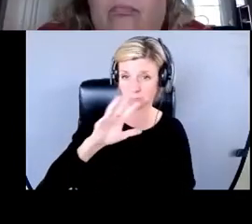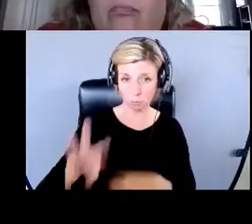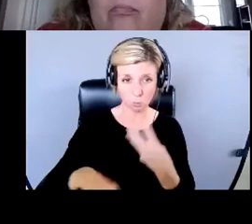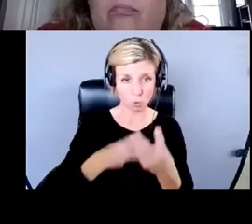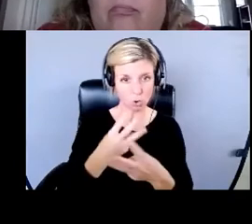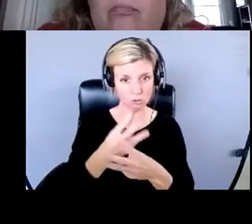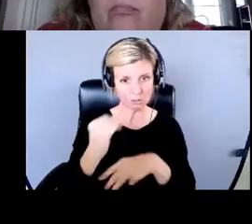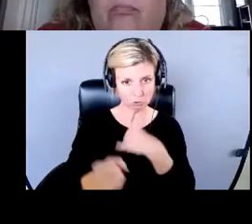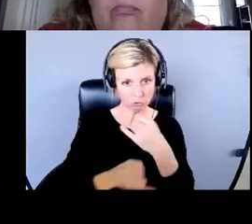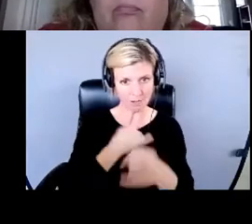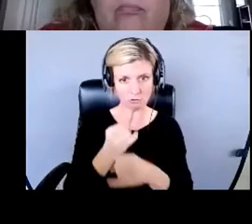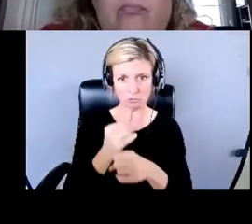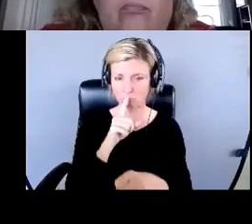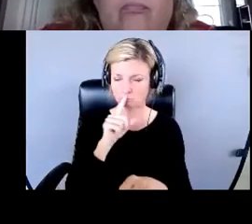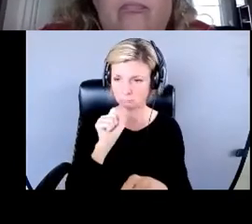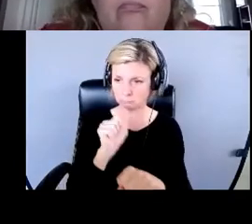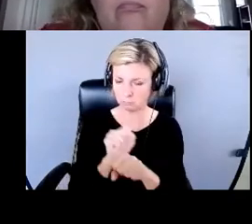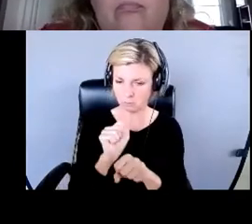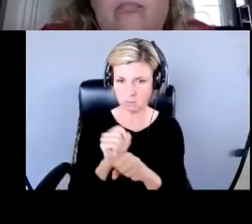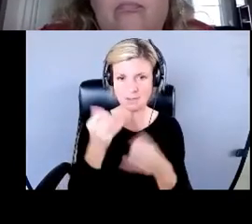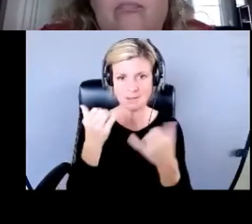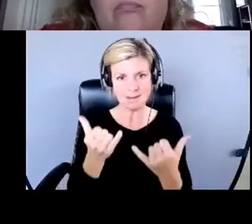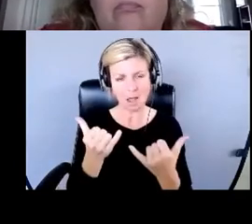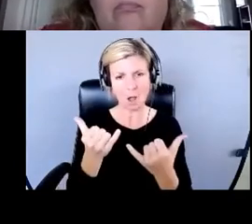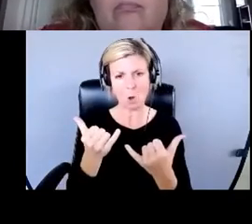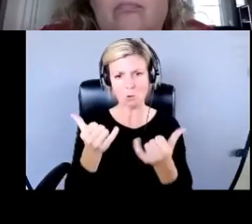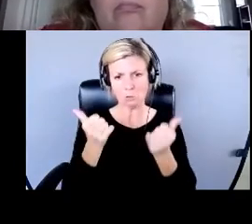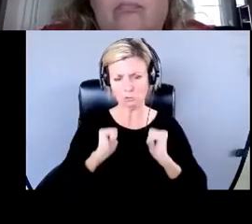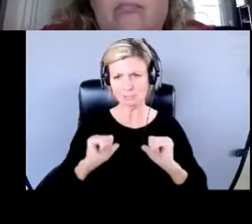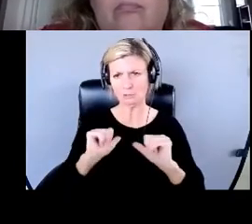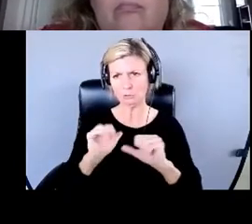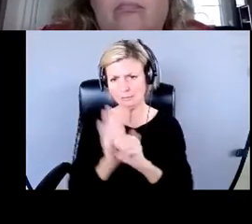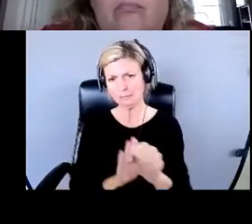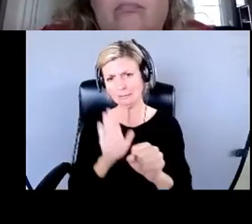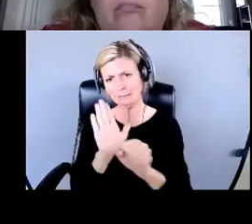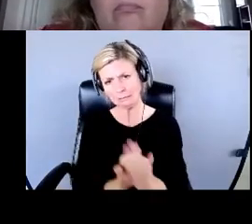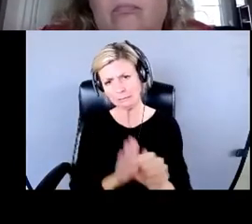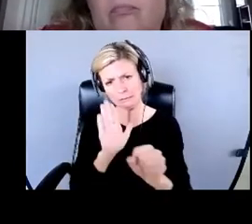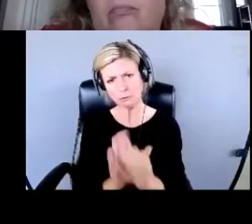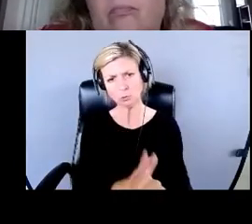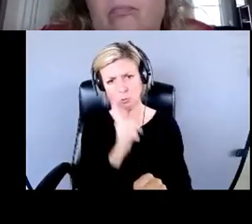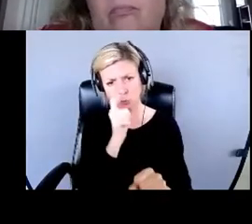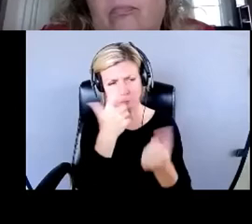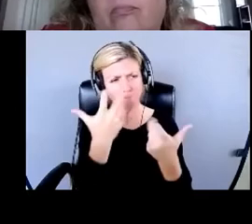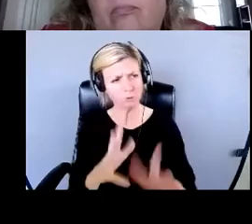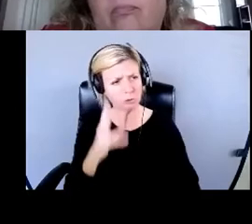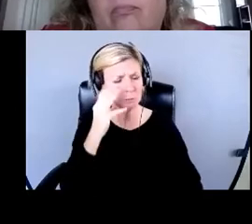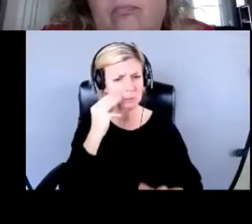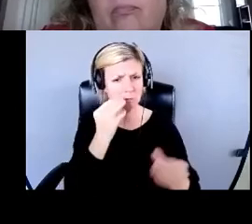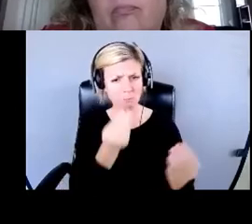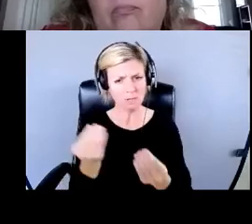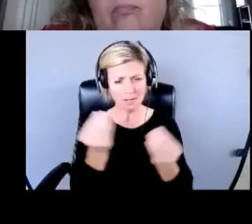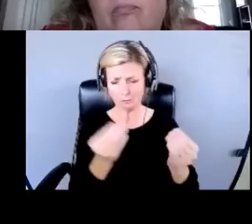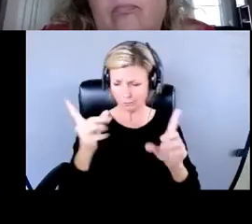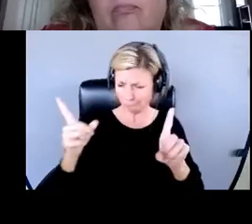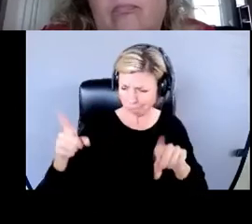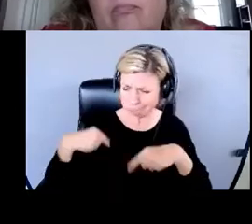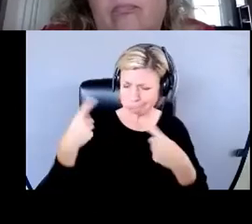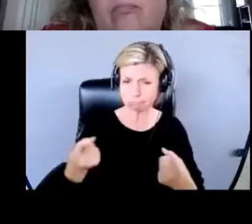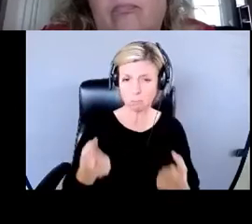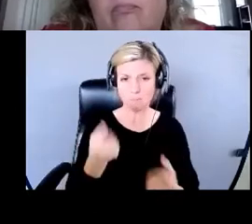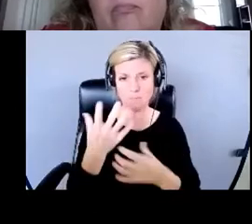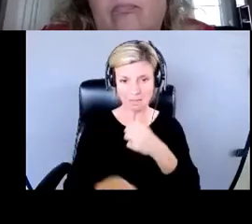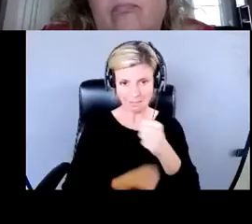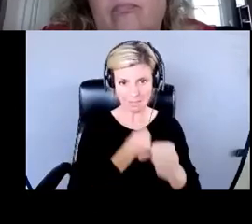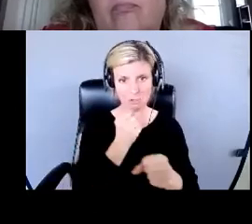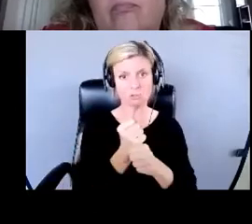mediating for a long time to look at advertising and marketing through their communities with other groups who